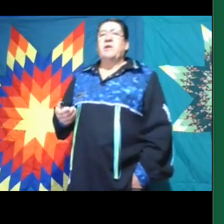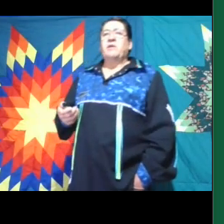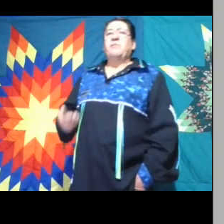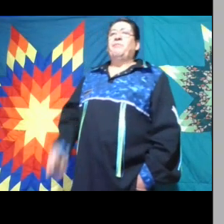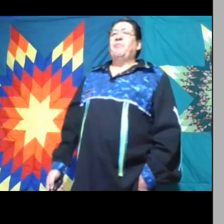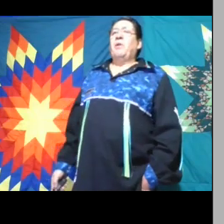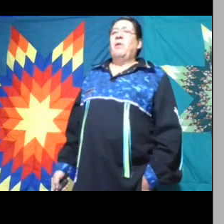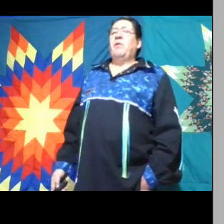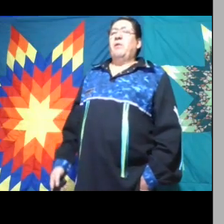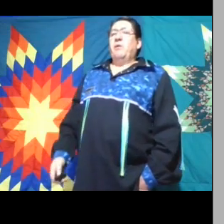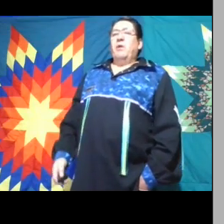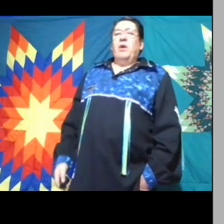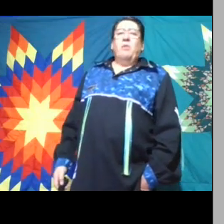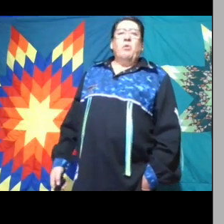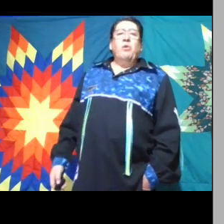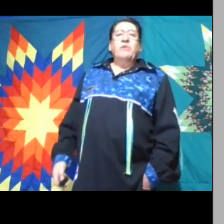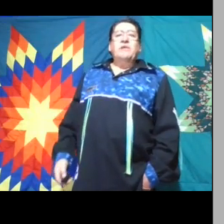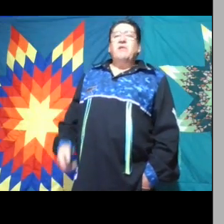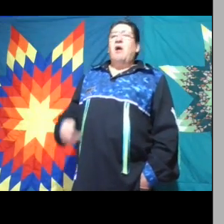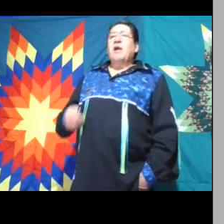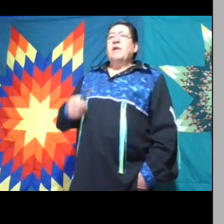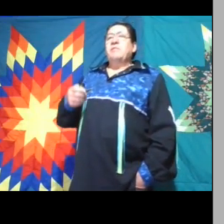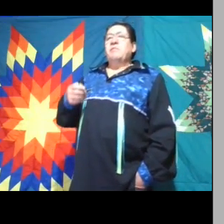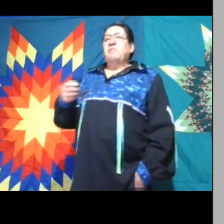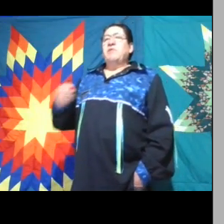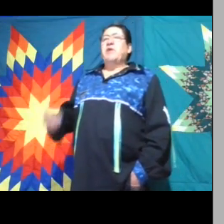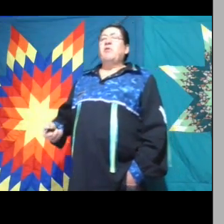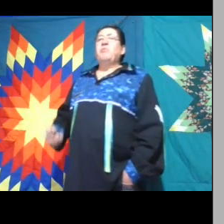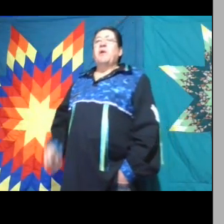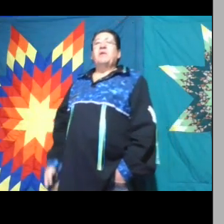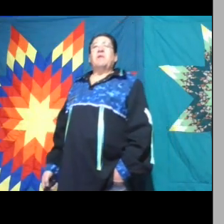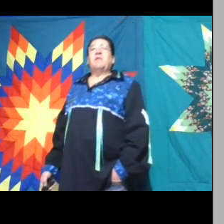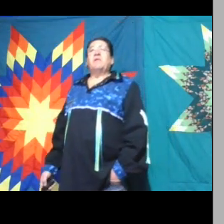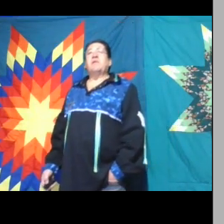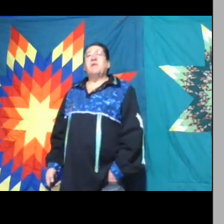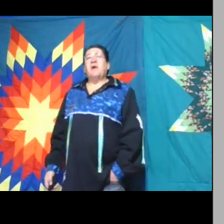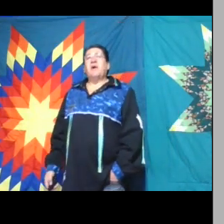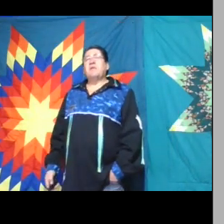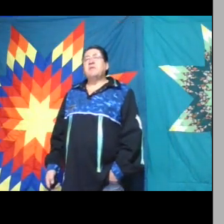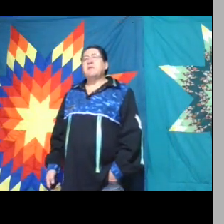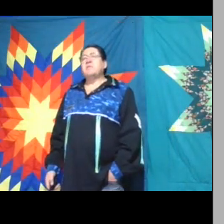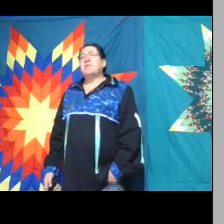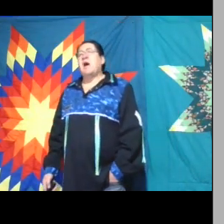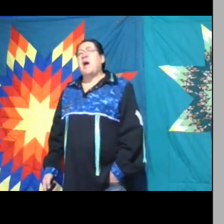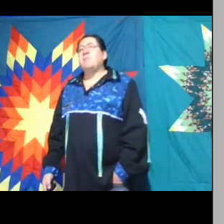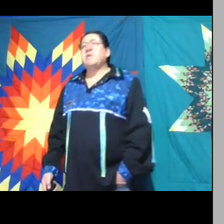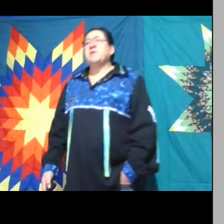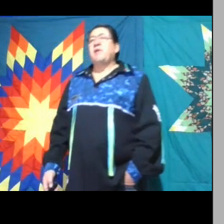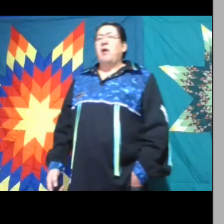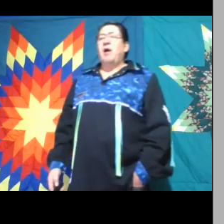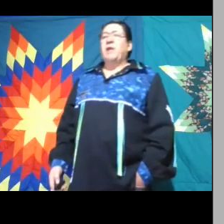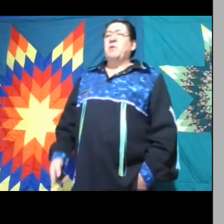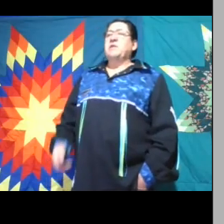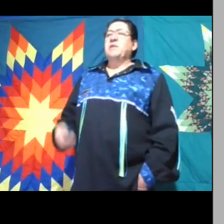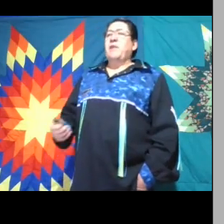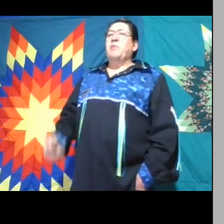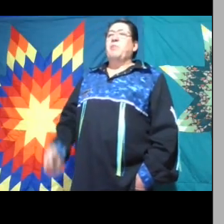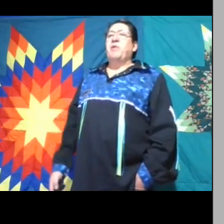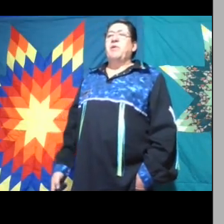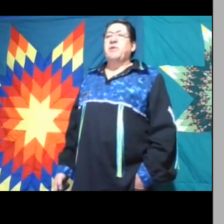genuine. But when we start talking recruitment, it's also time to start talking